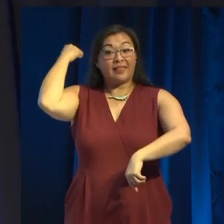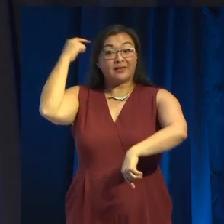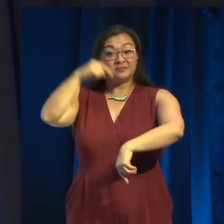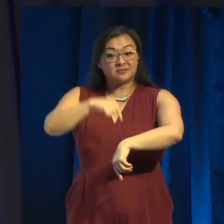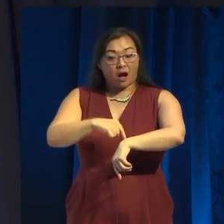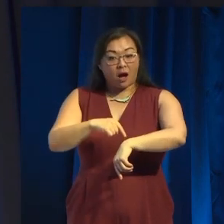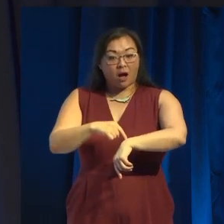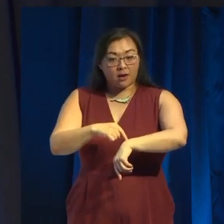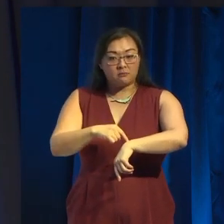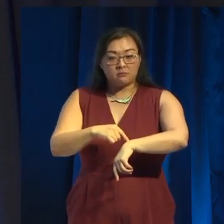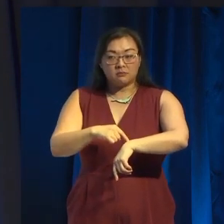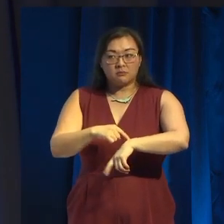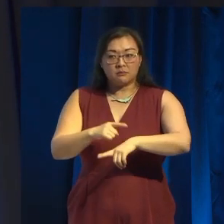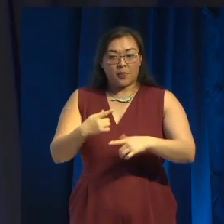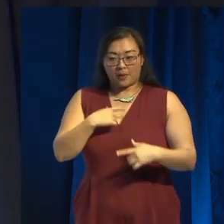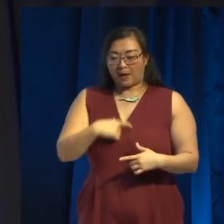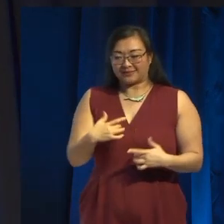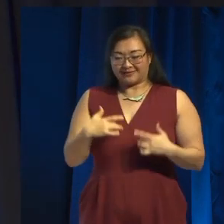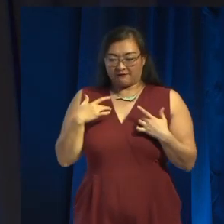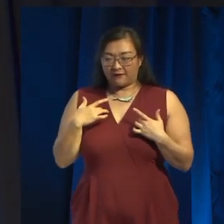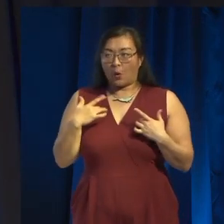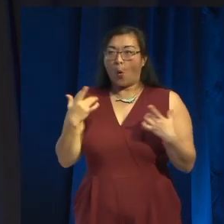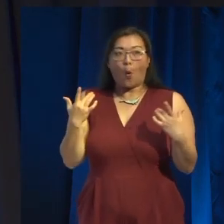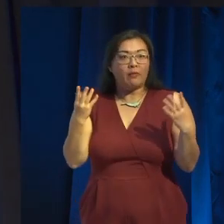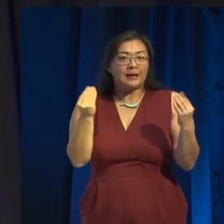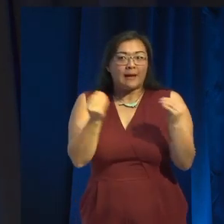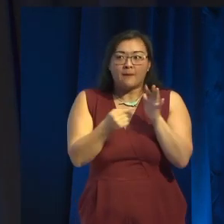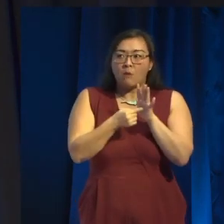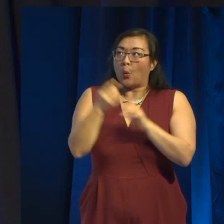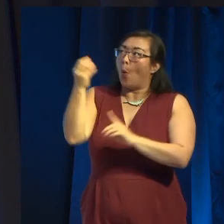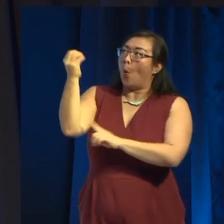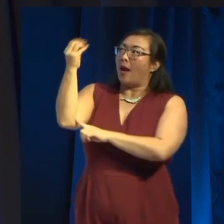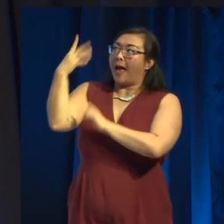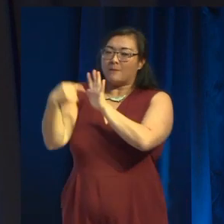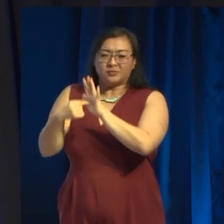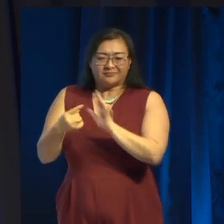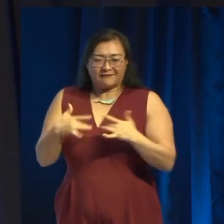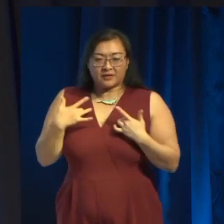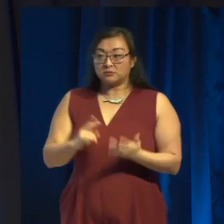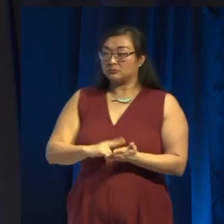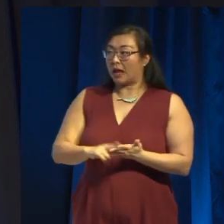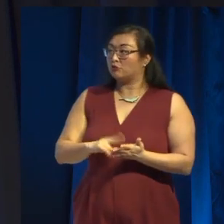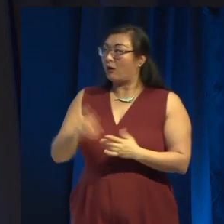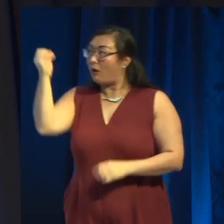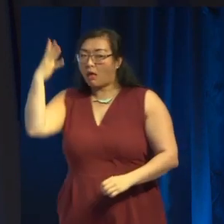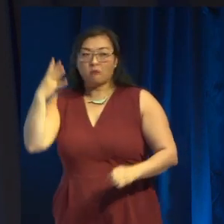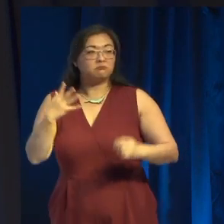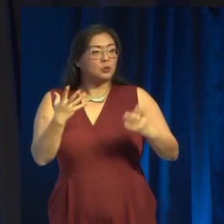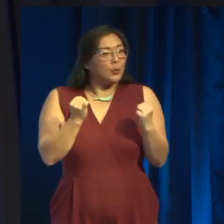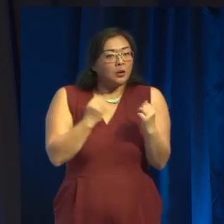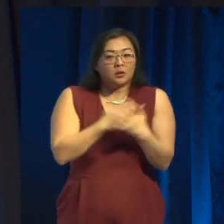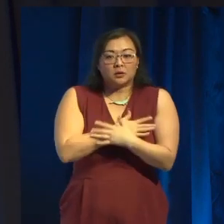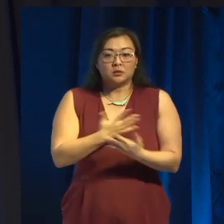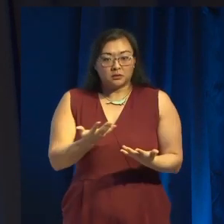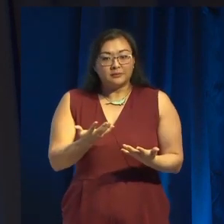just happening. So that means that all of this is kind of a lie. It's just a constructed narrative,